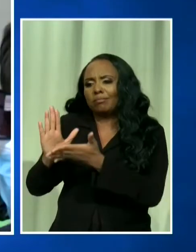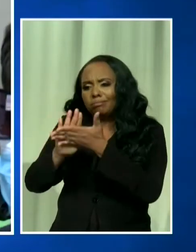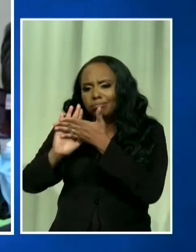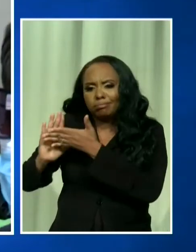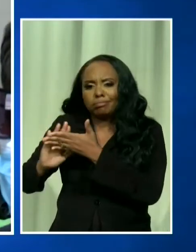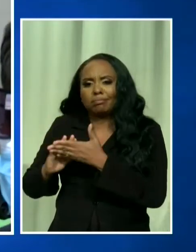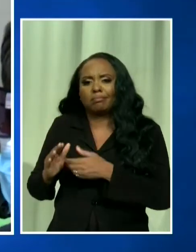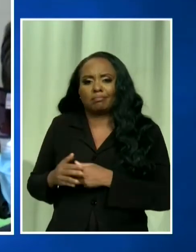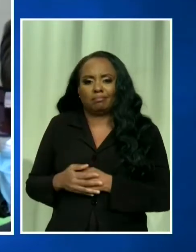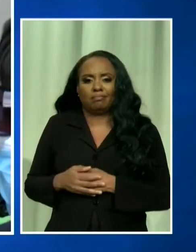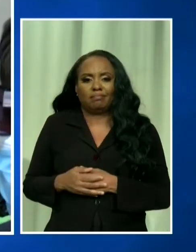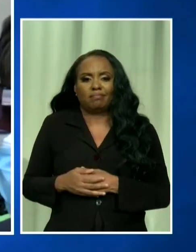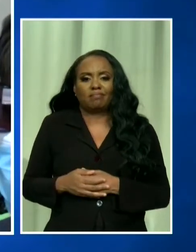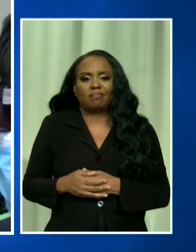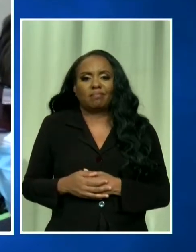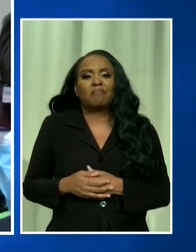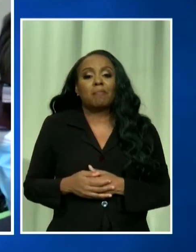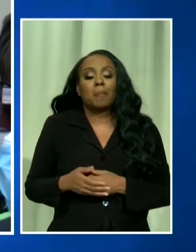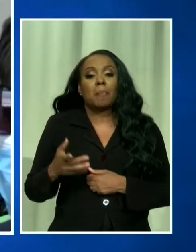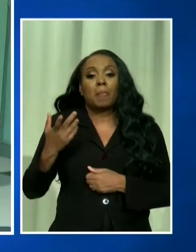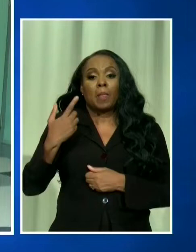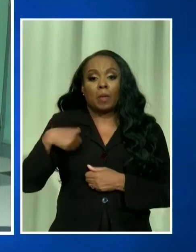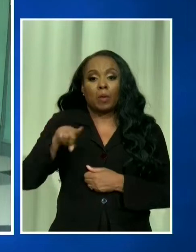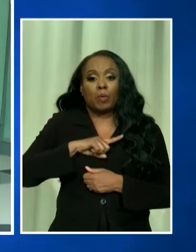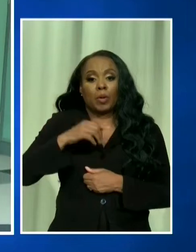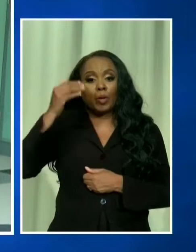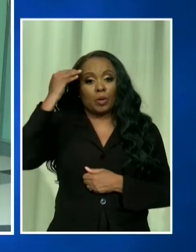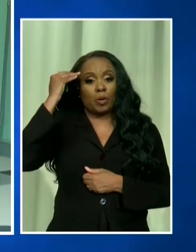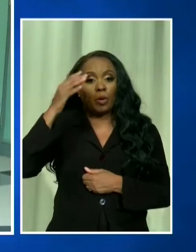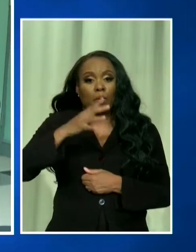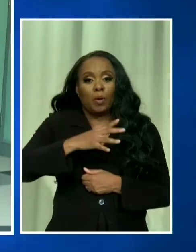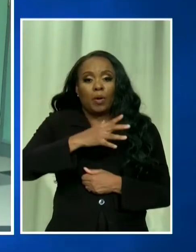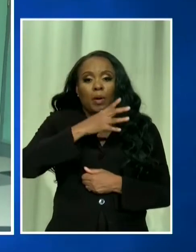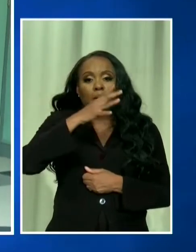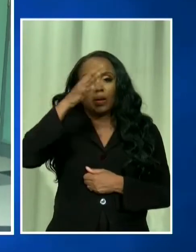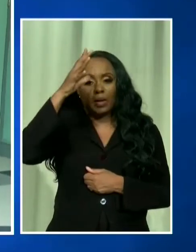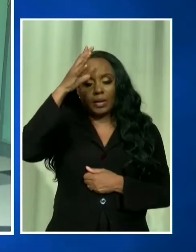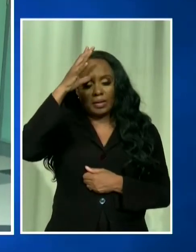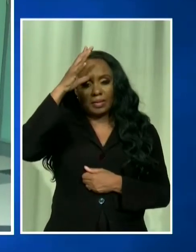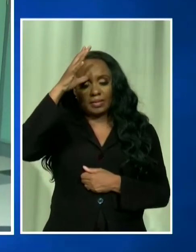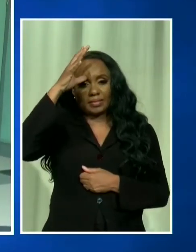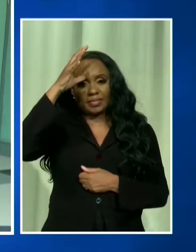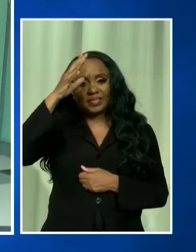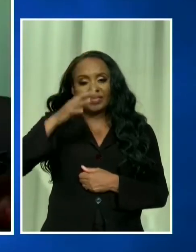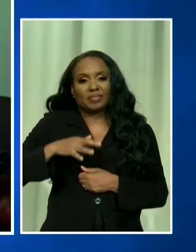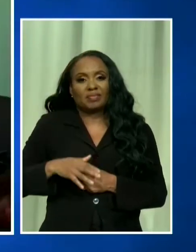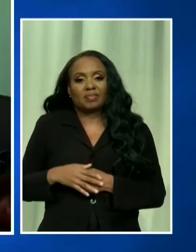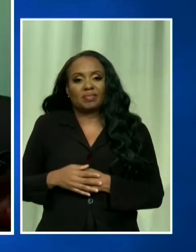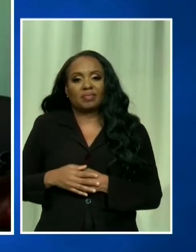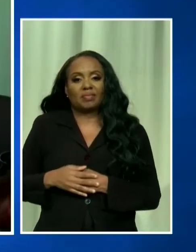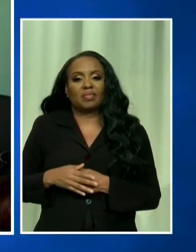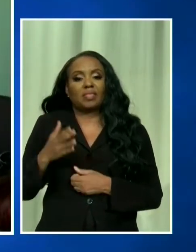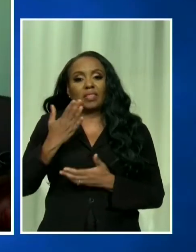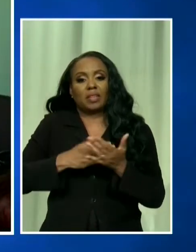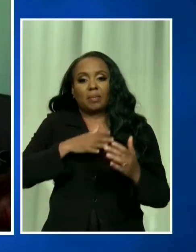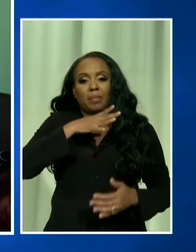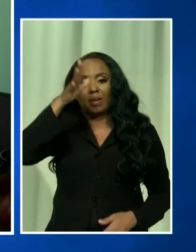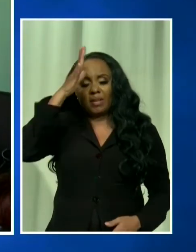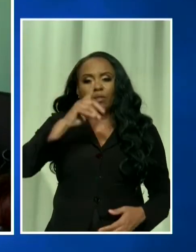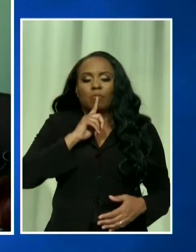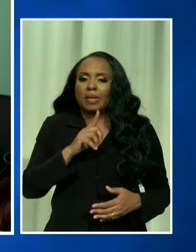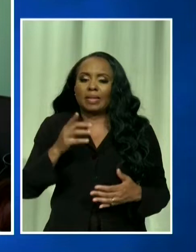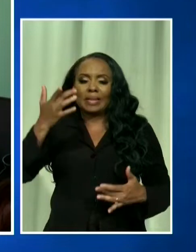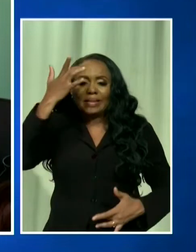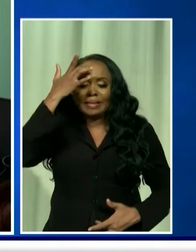I'll share a few with you. We had parents who, with terminal illnesses,